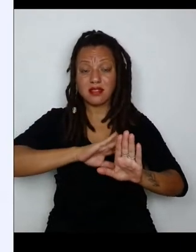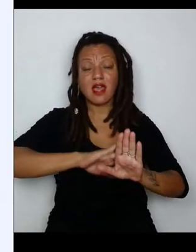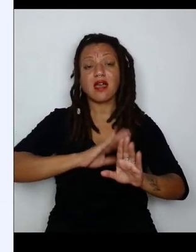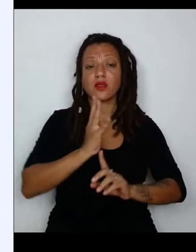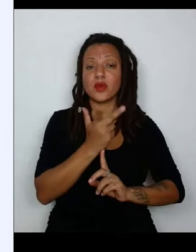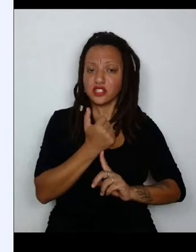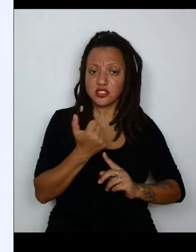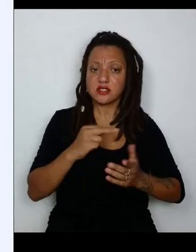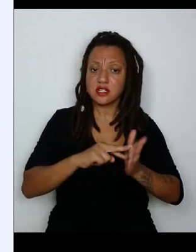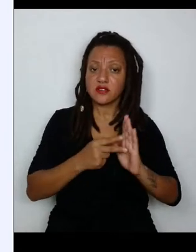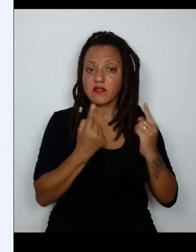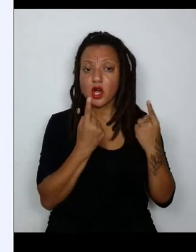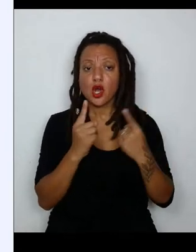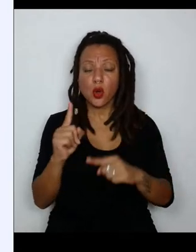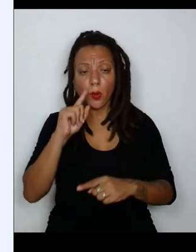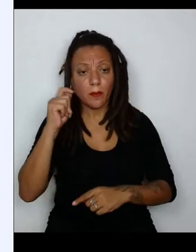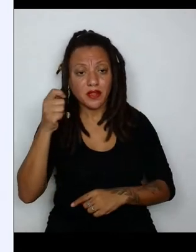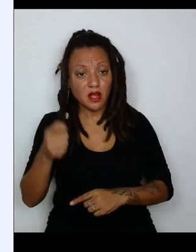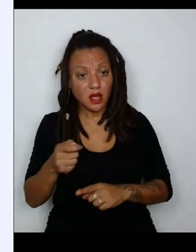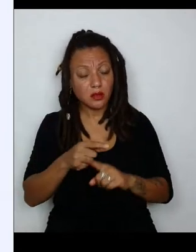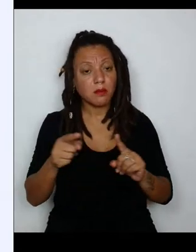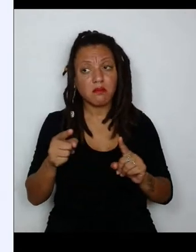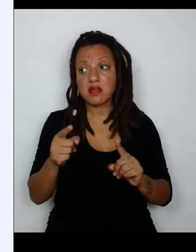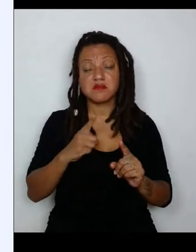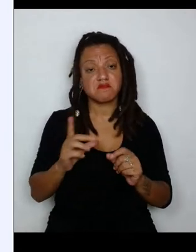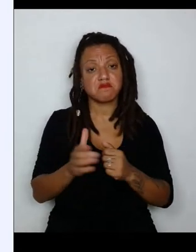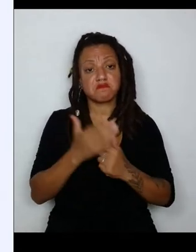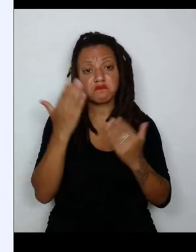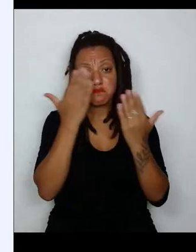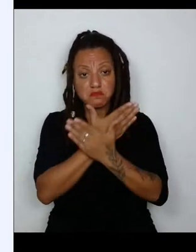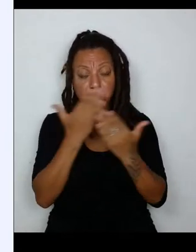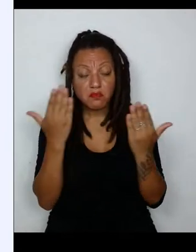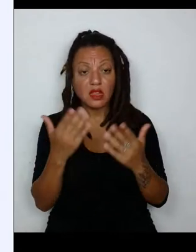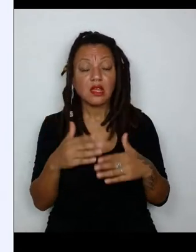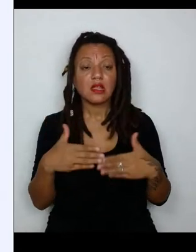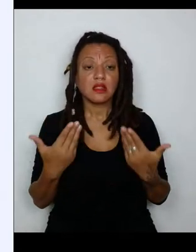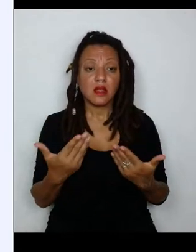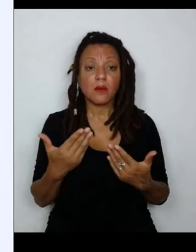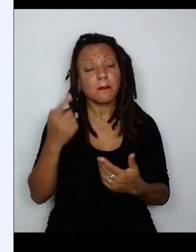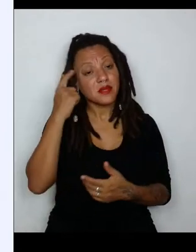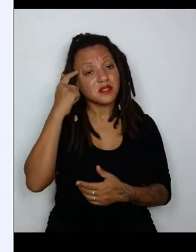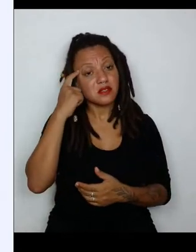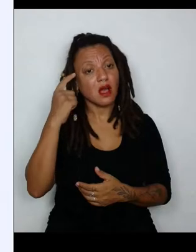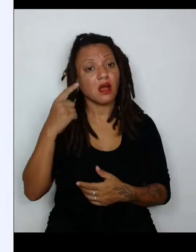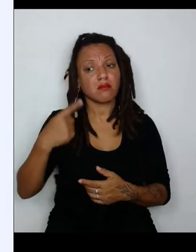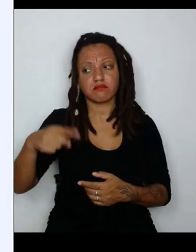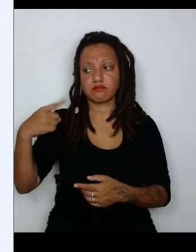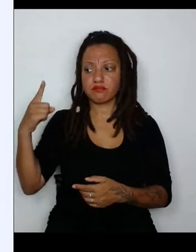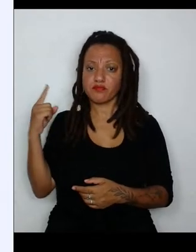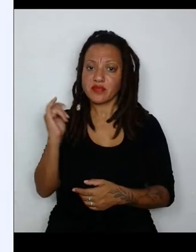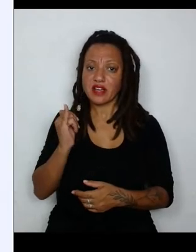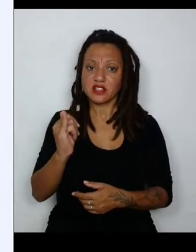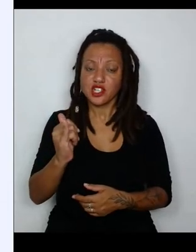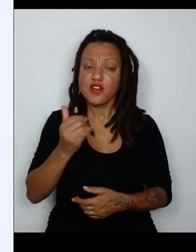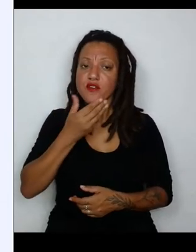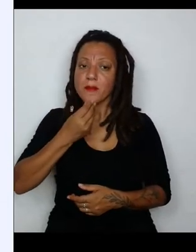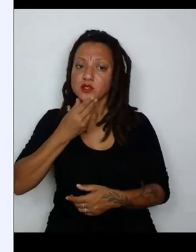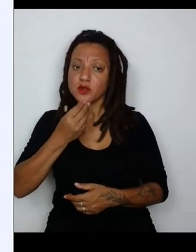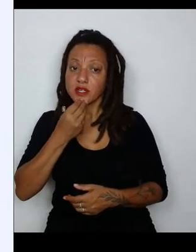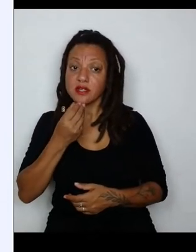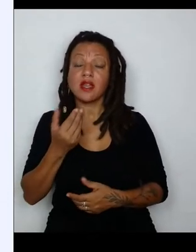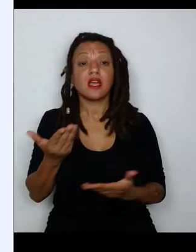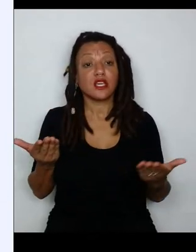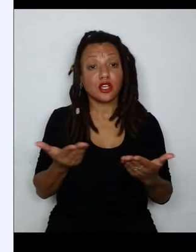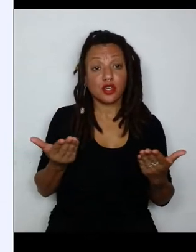earlier masculinist metanarrative and again today into a feminist revisionist one giving rise unwittingly i